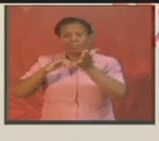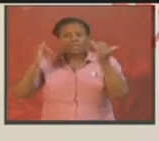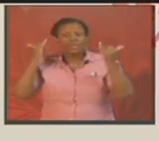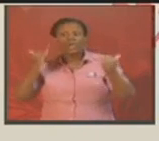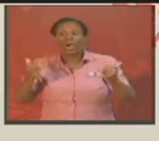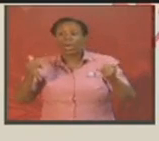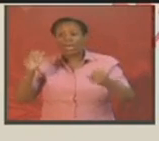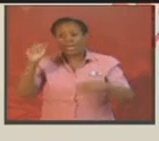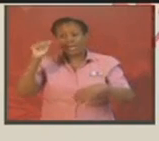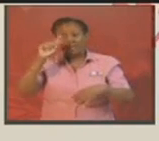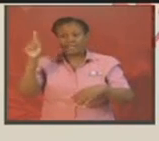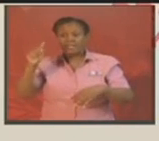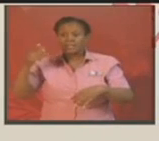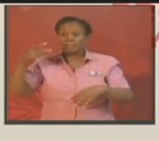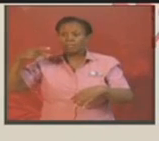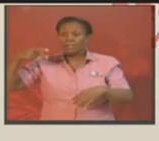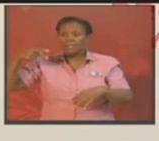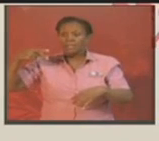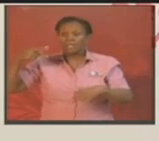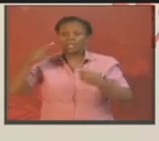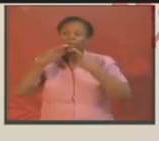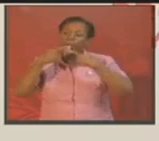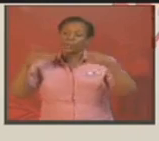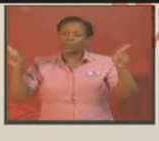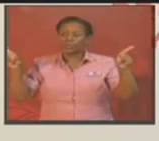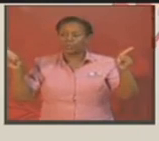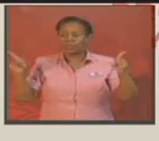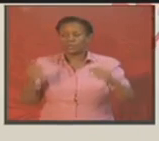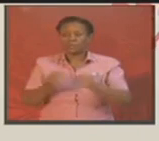AZP News, please.